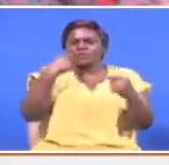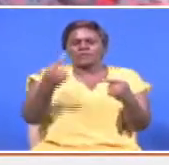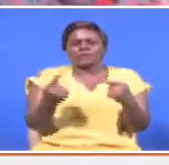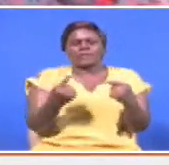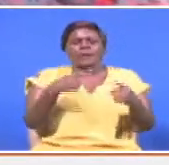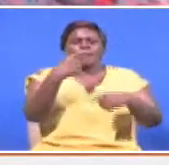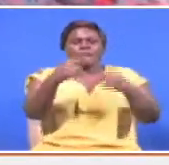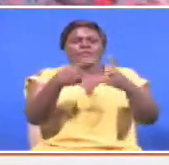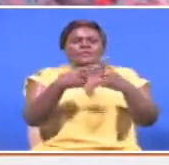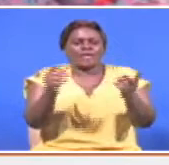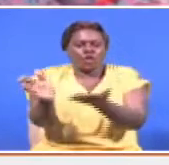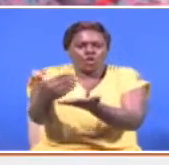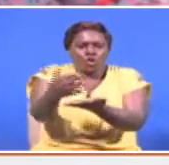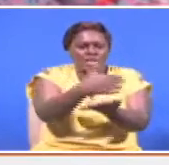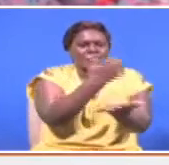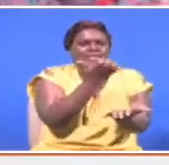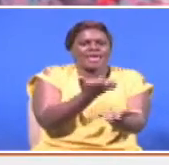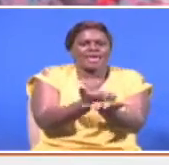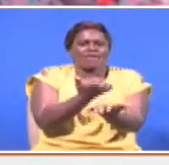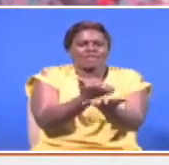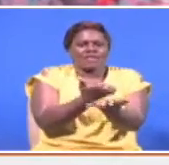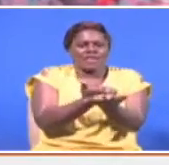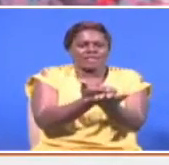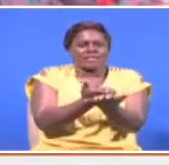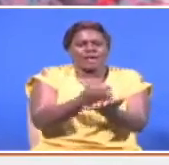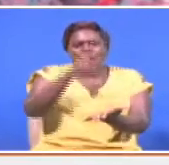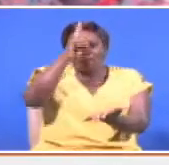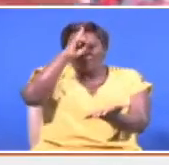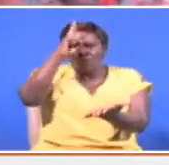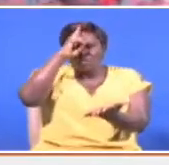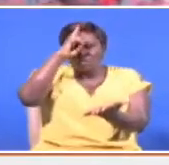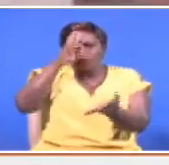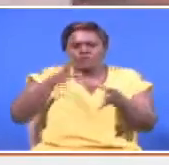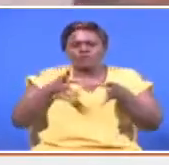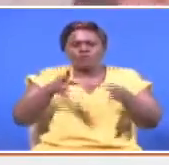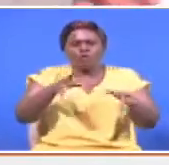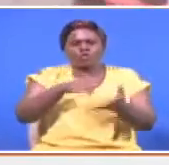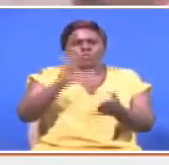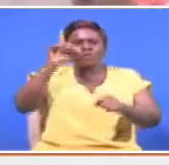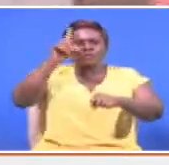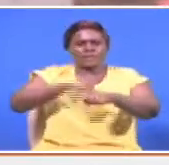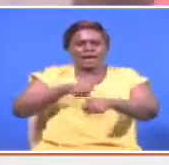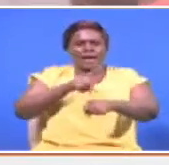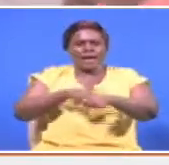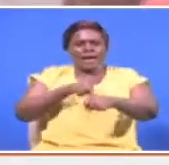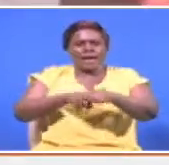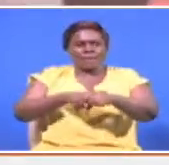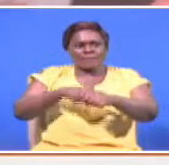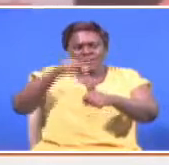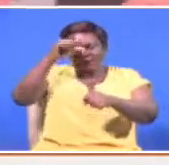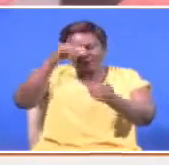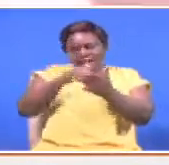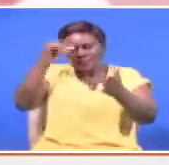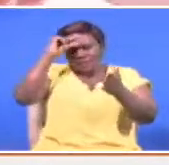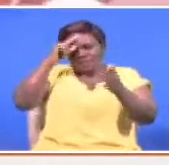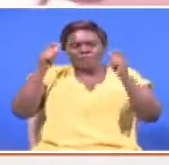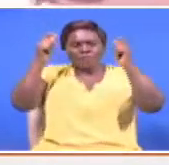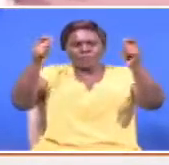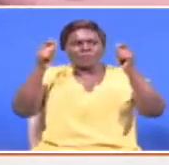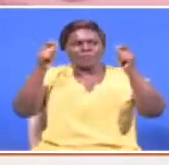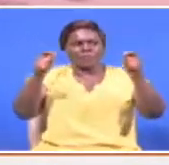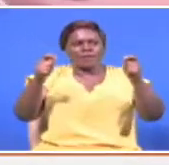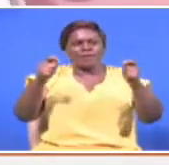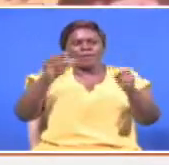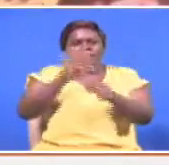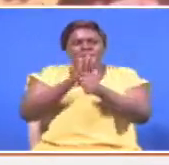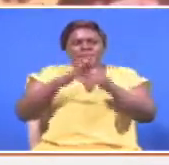in the process of collecting evidence of police using excessive force during anti-government protests. About 30 people lost